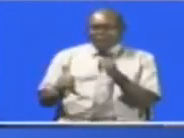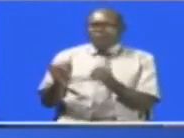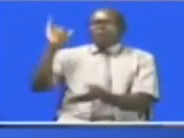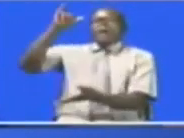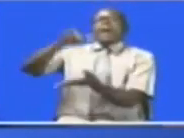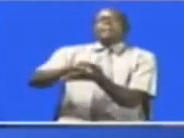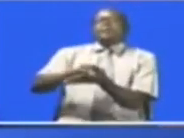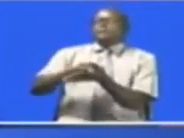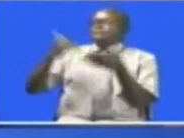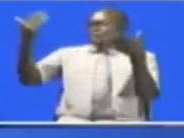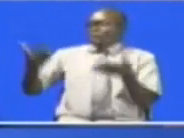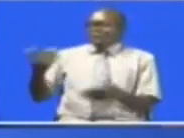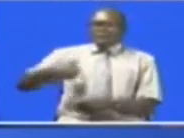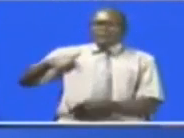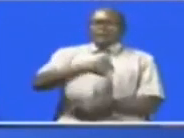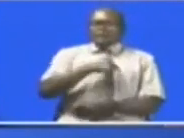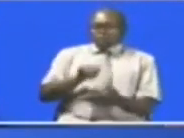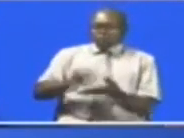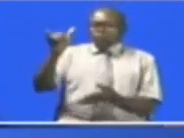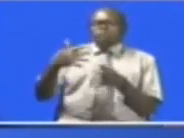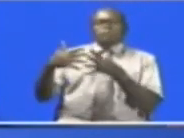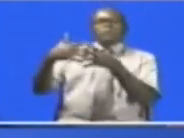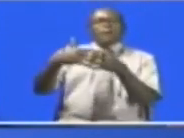airport. And then they invited us to US.